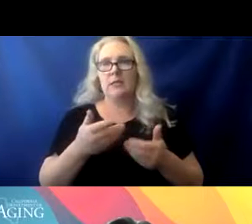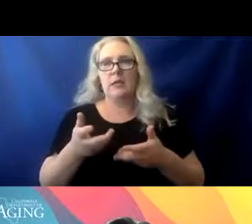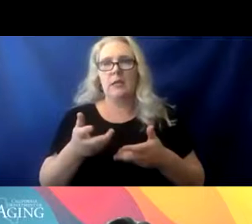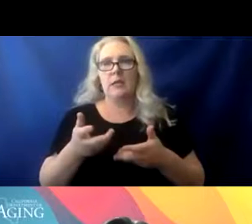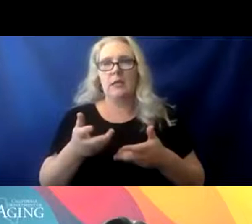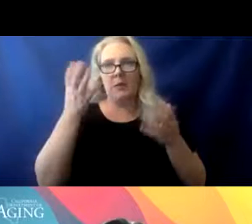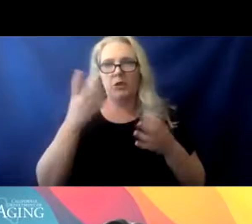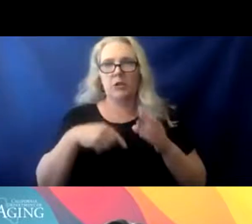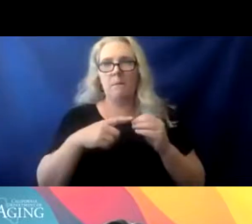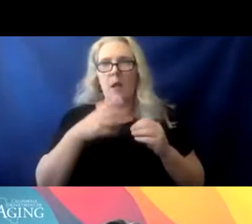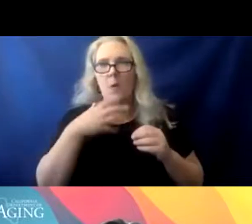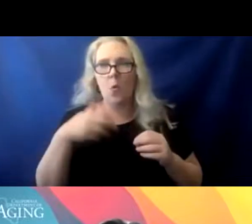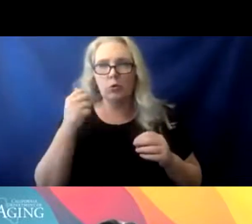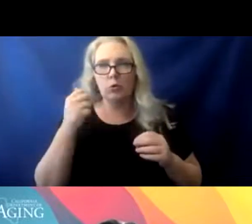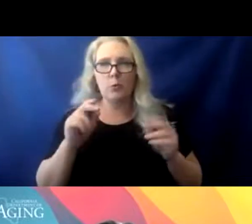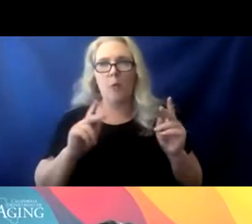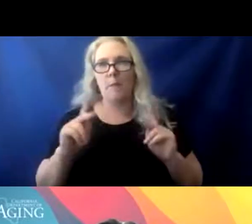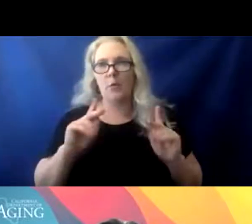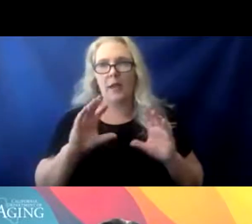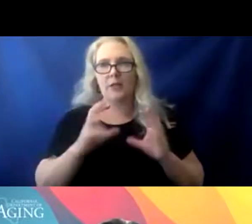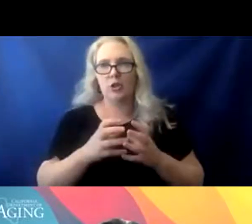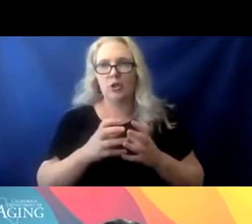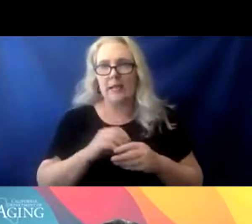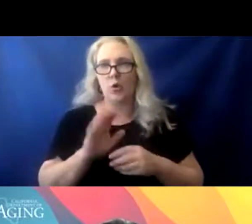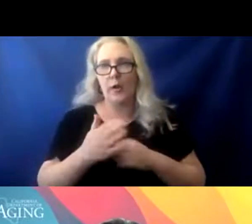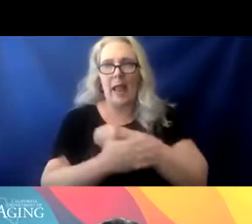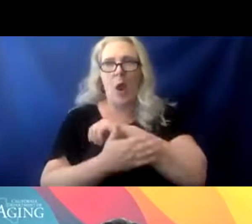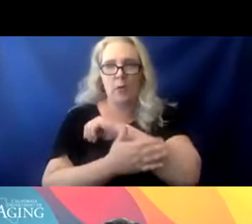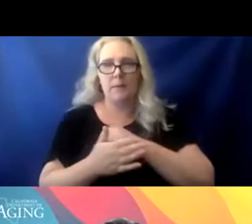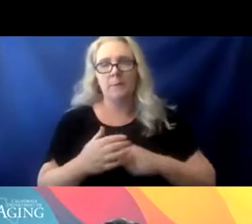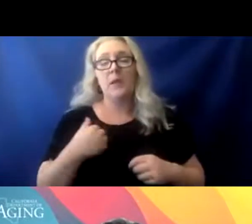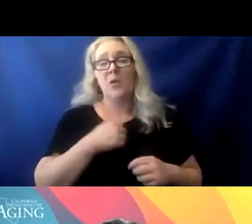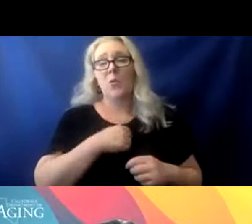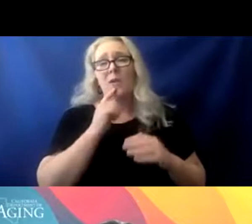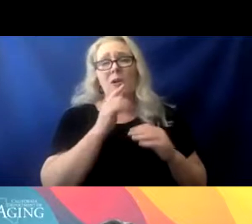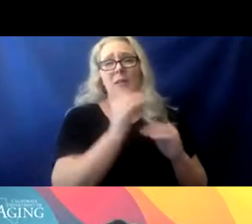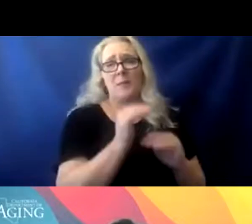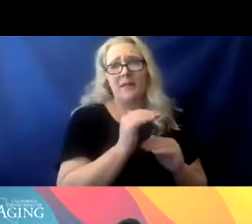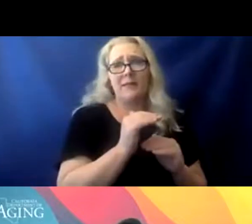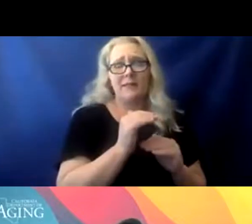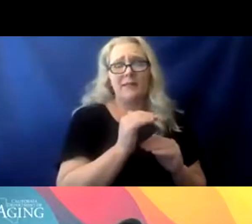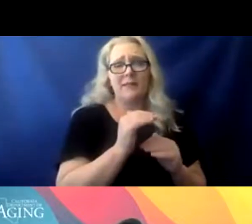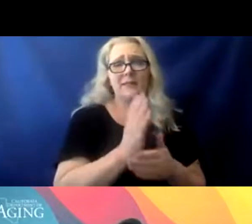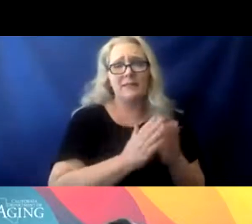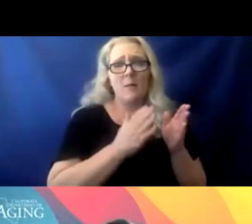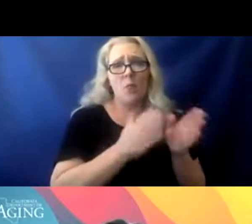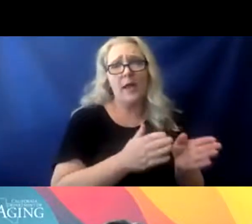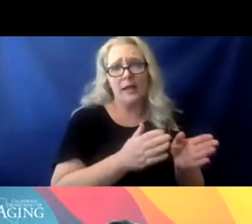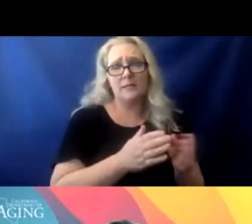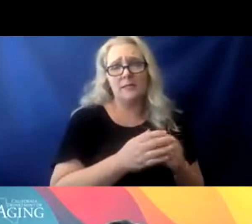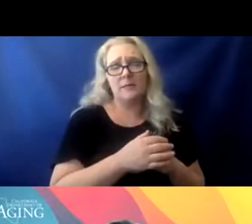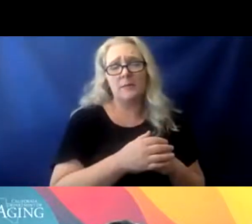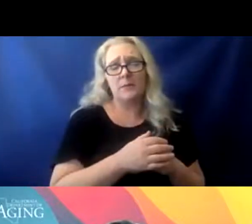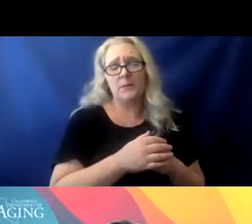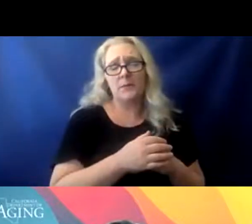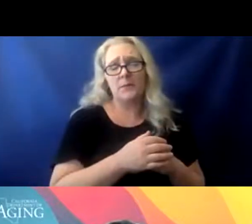older population in your county. You can see, though, that we are limited in some ways, and I think this is to Kieran's point earlier,